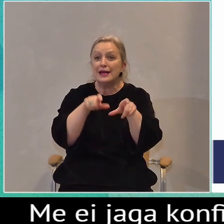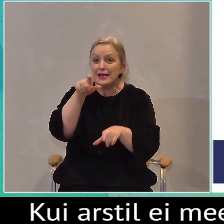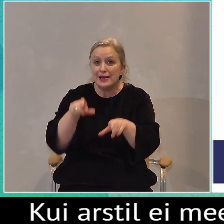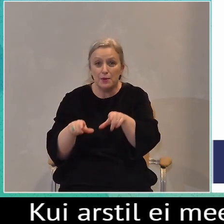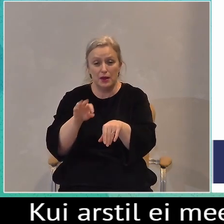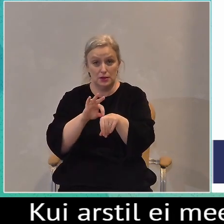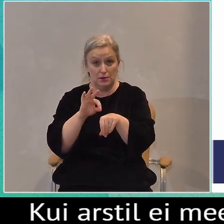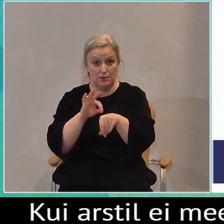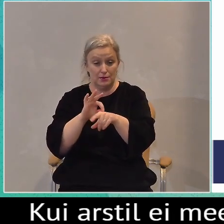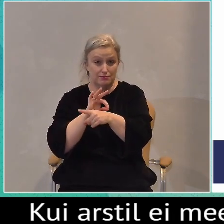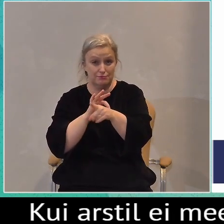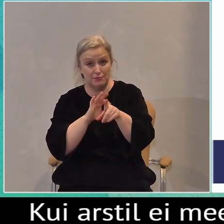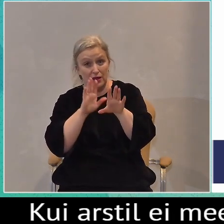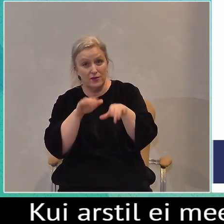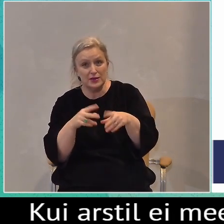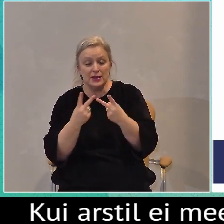of benefit here, where